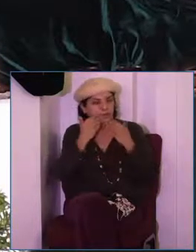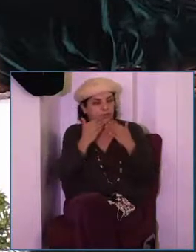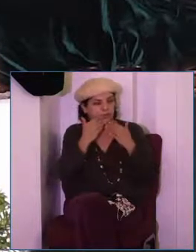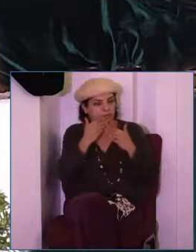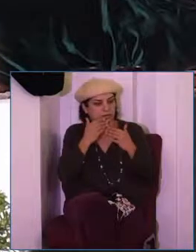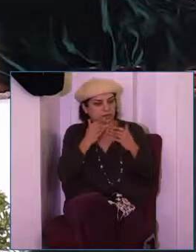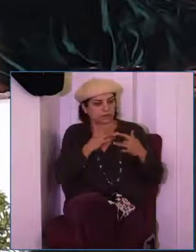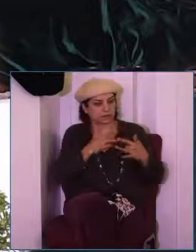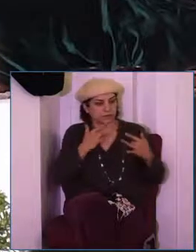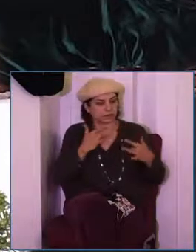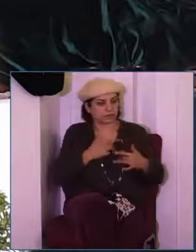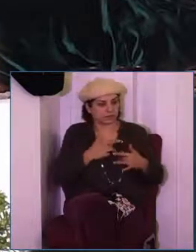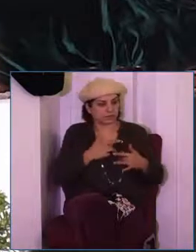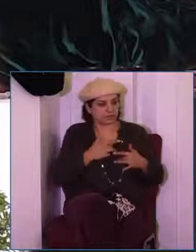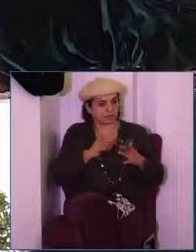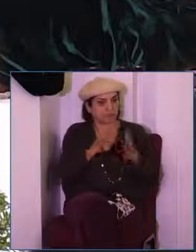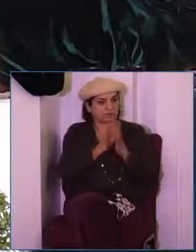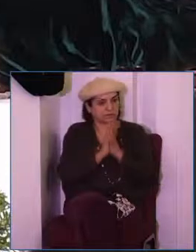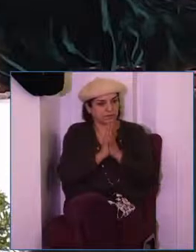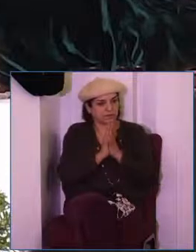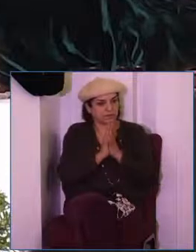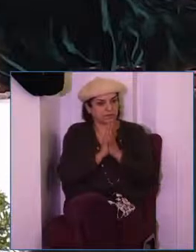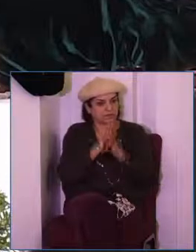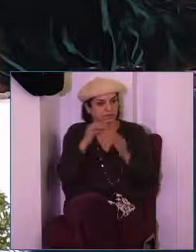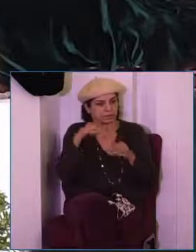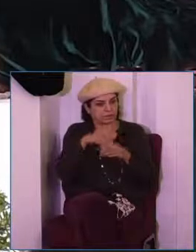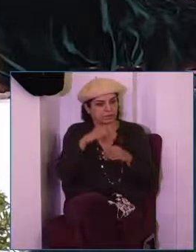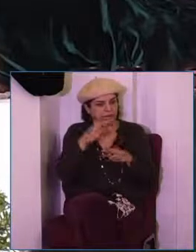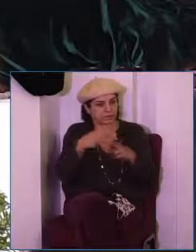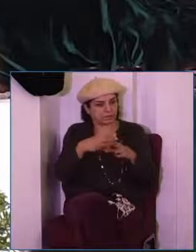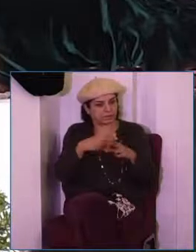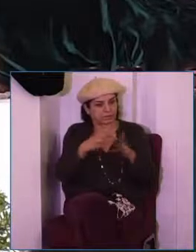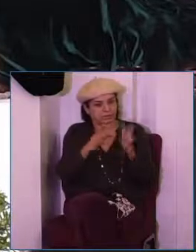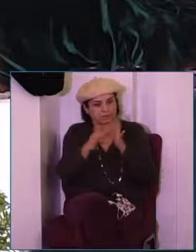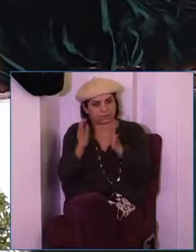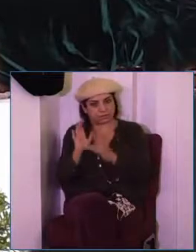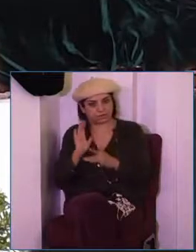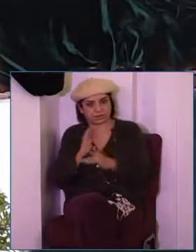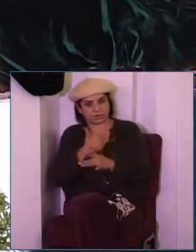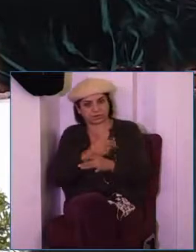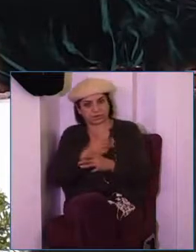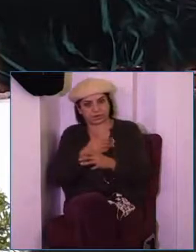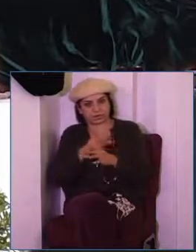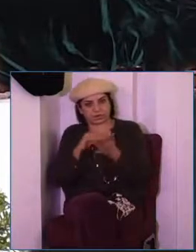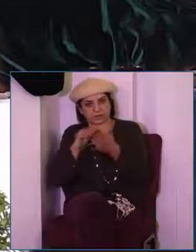in the name of Jesus, our Redeemer. Amen.